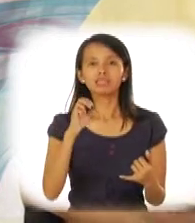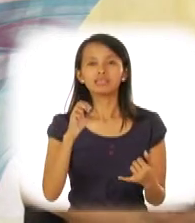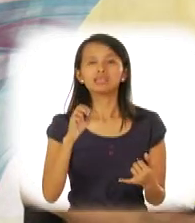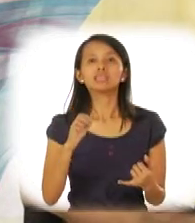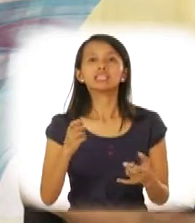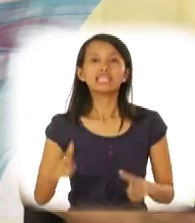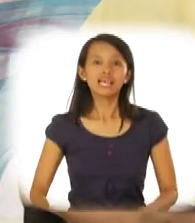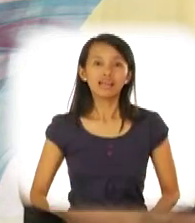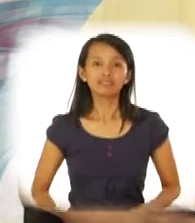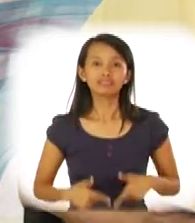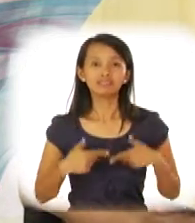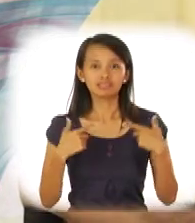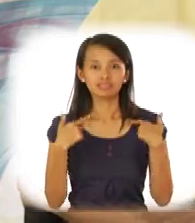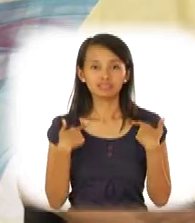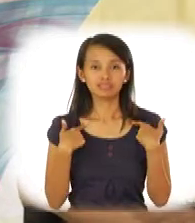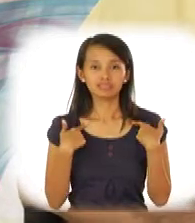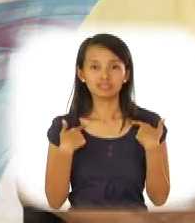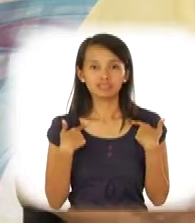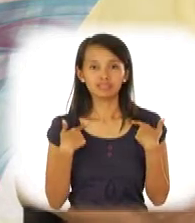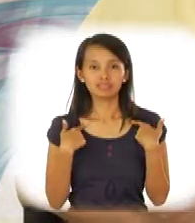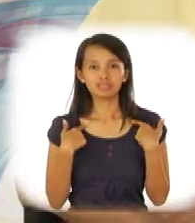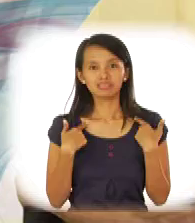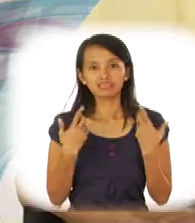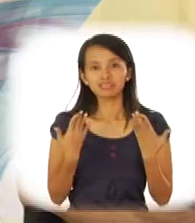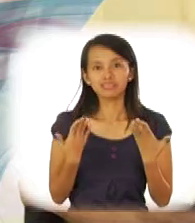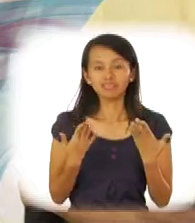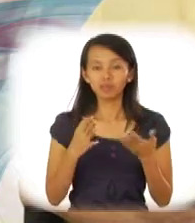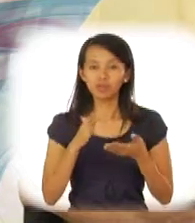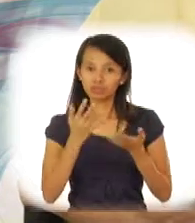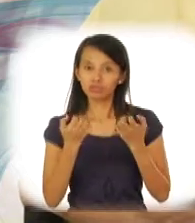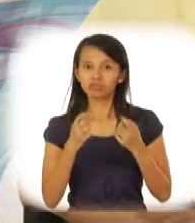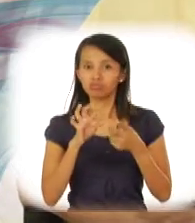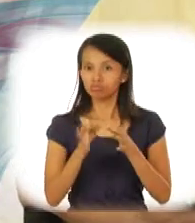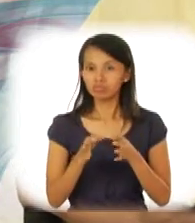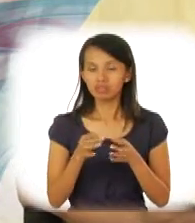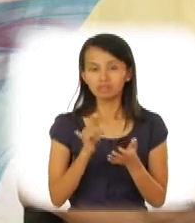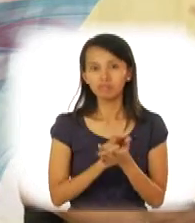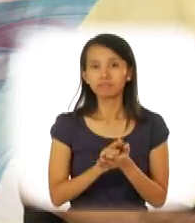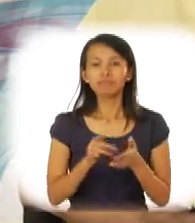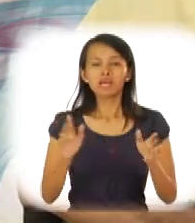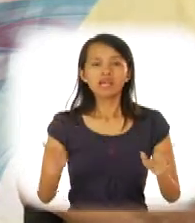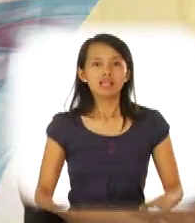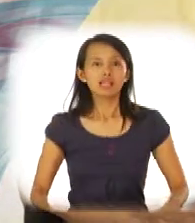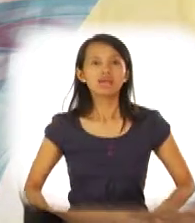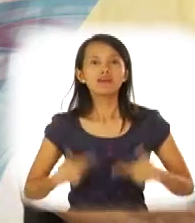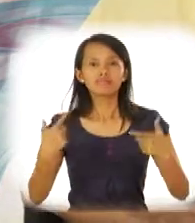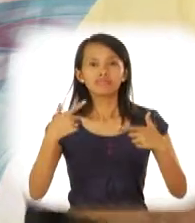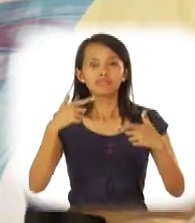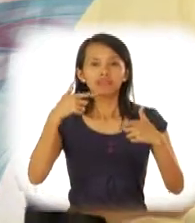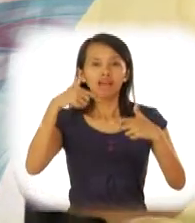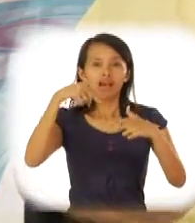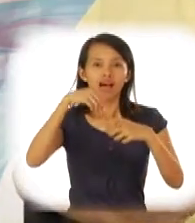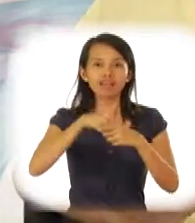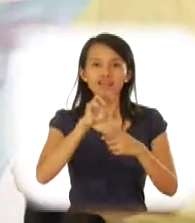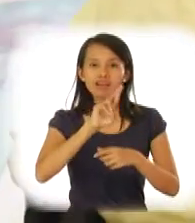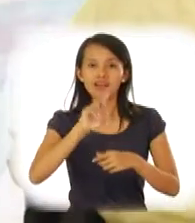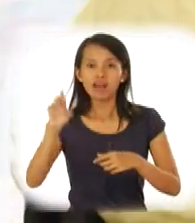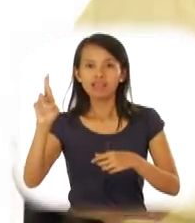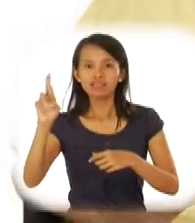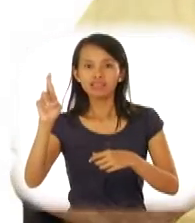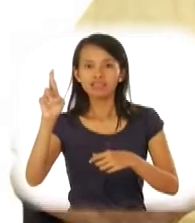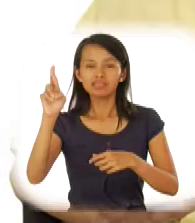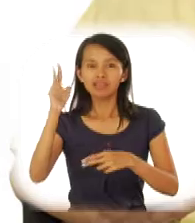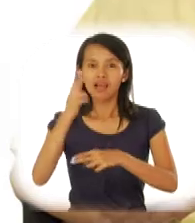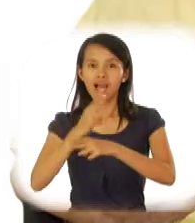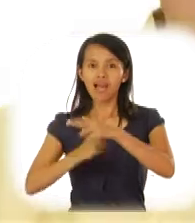now he resides, if you put it this way, he resides in the realm of God. He is seated at the